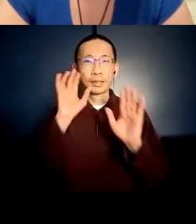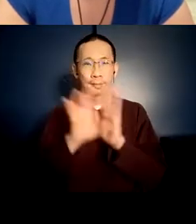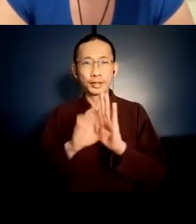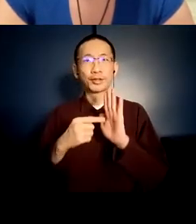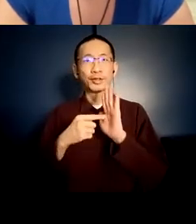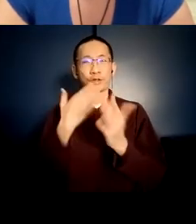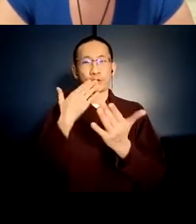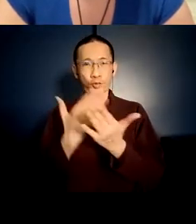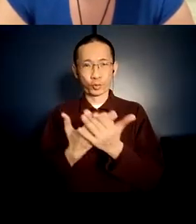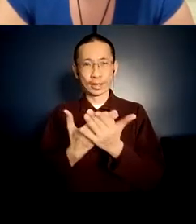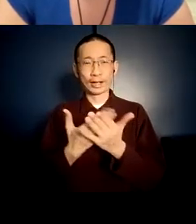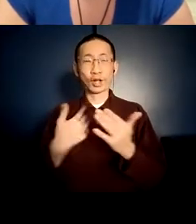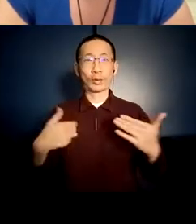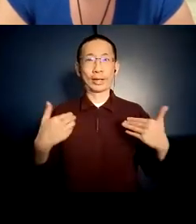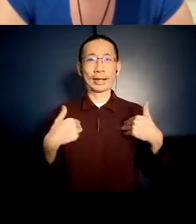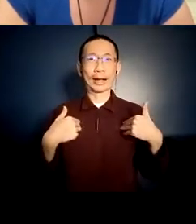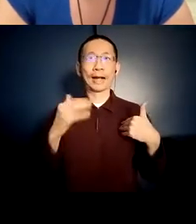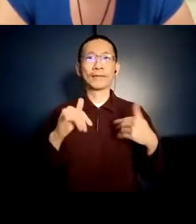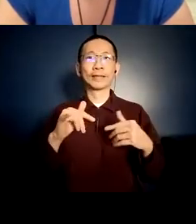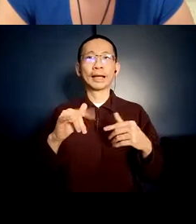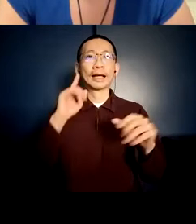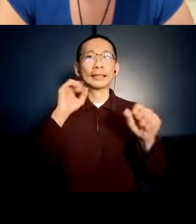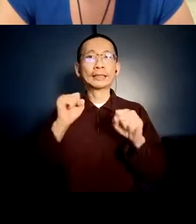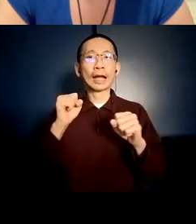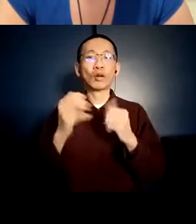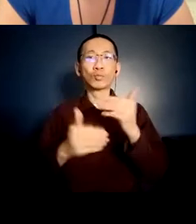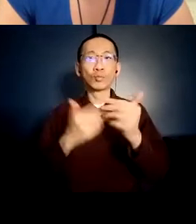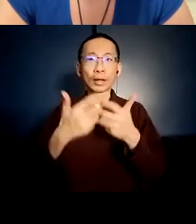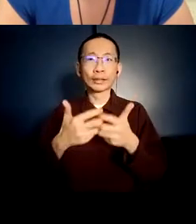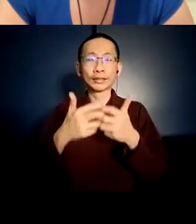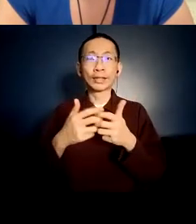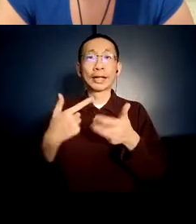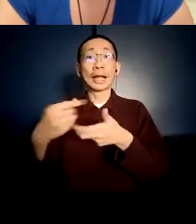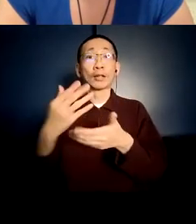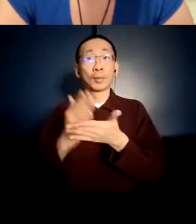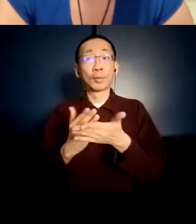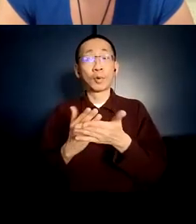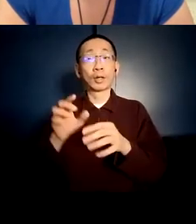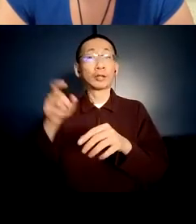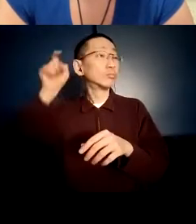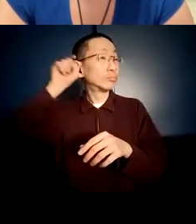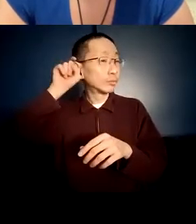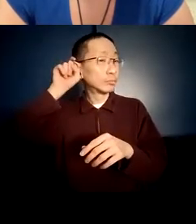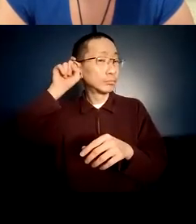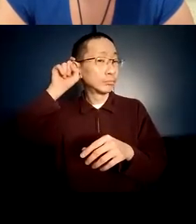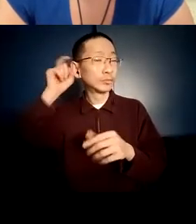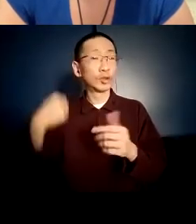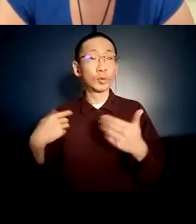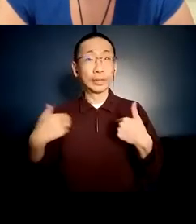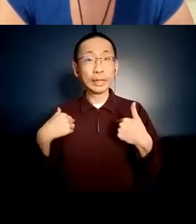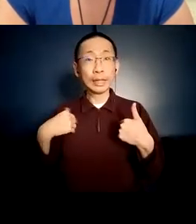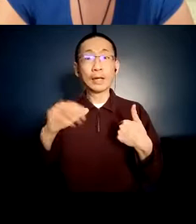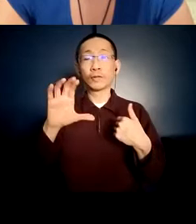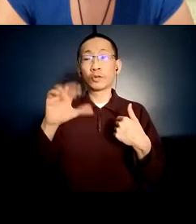well. So we have that sound processor, the external part sitting on the person's ear. We have the